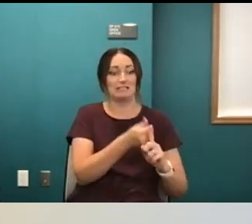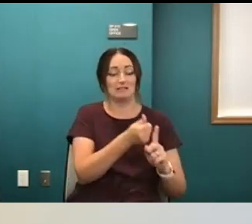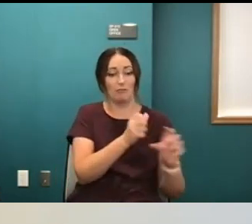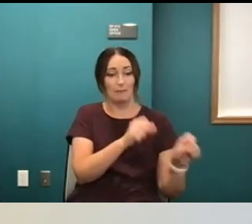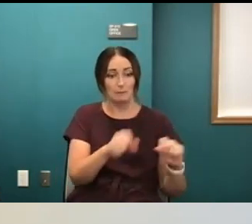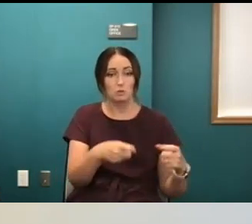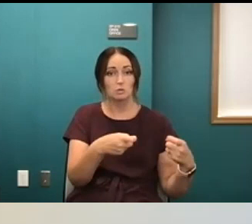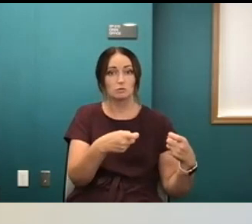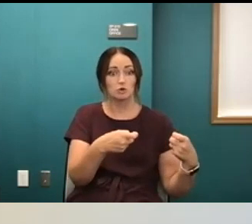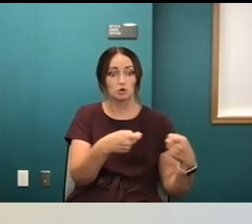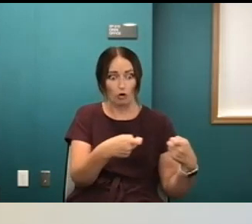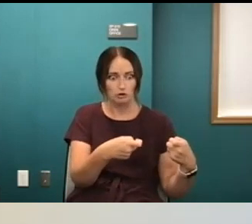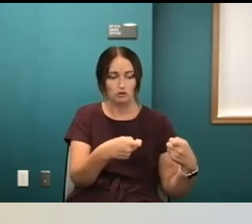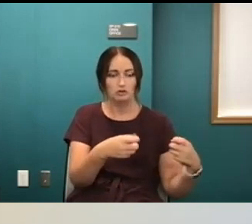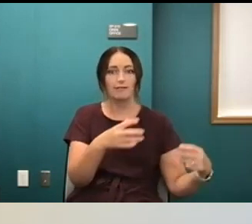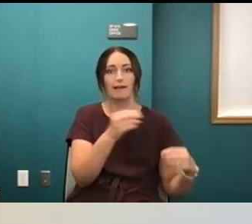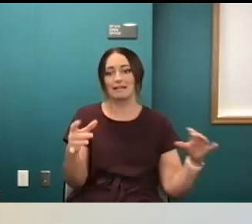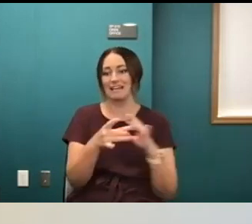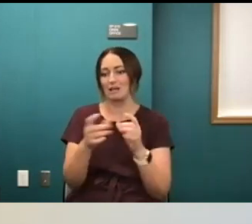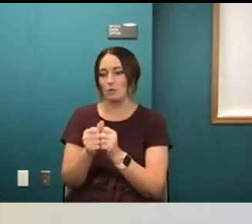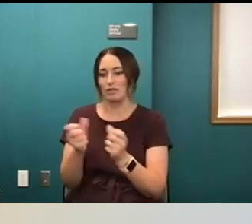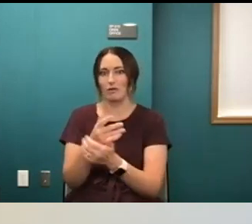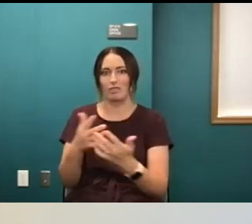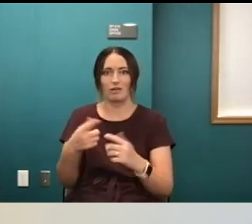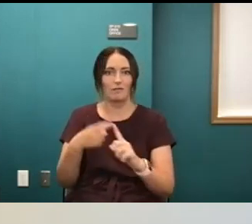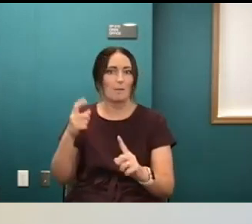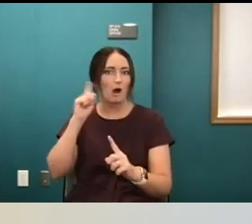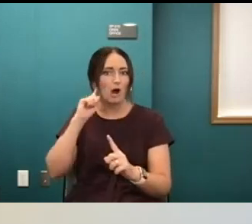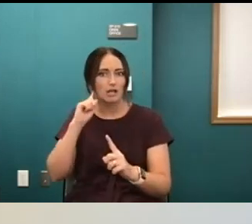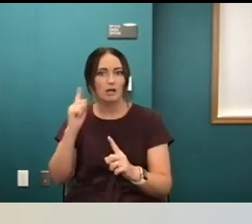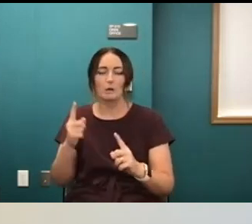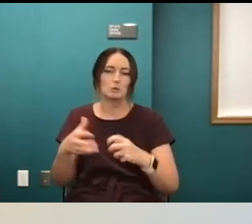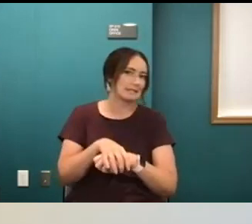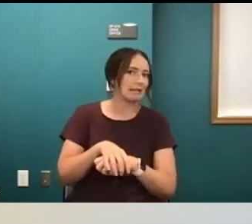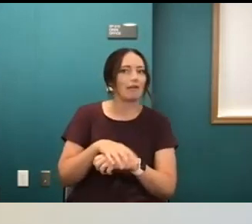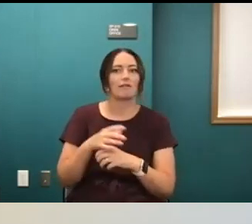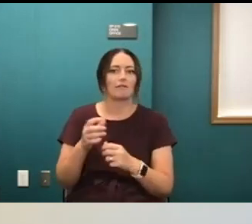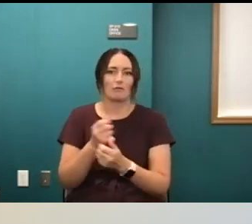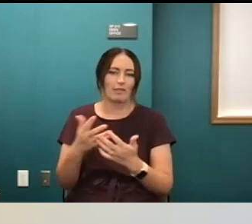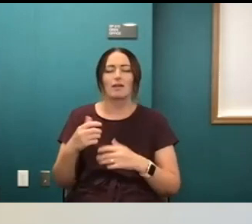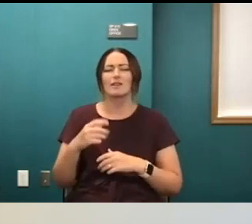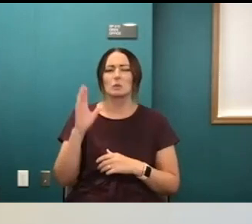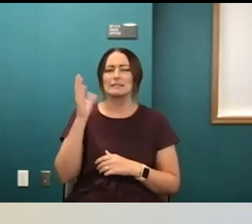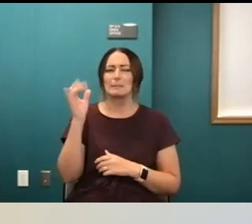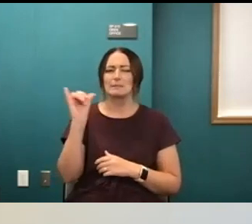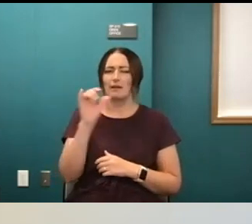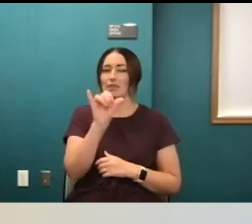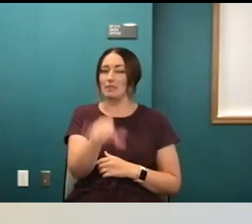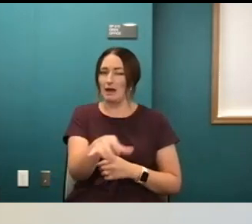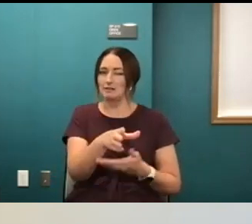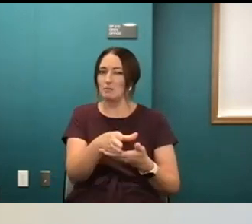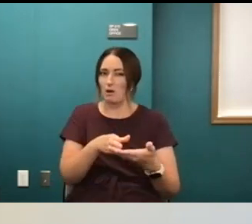and connect with, you know, everything from the audio stream to an FM battery sleeve, etc. So it seems to me like that may be the part that's